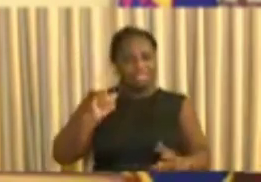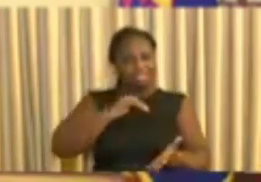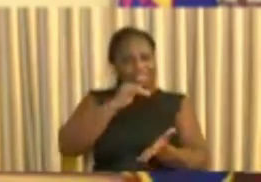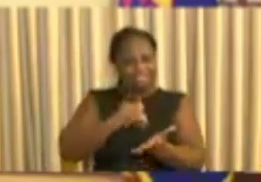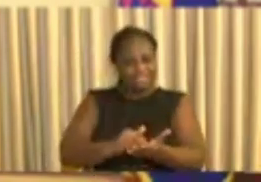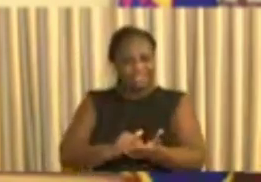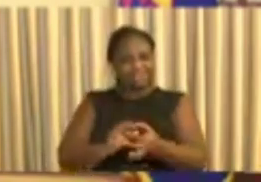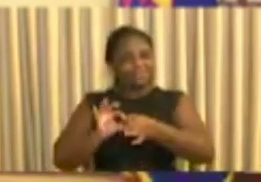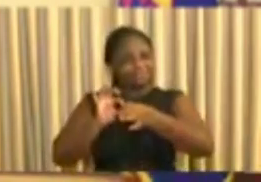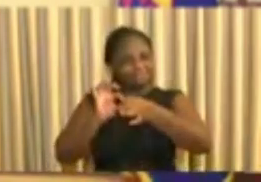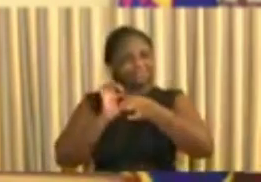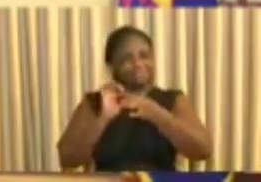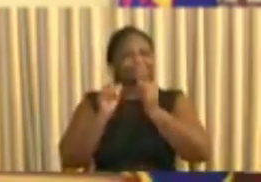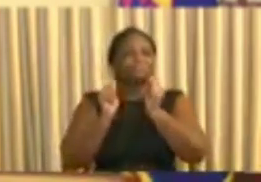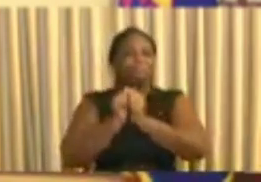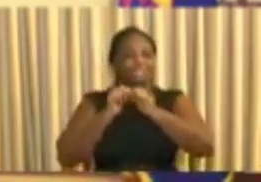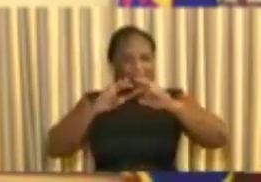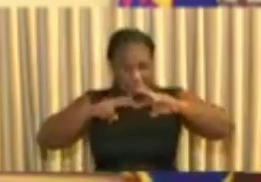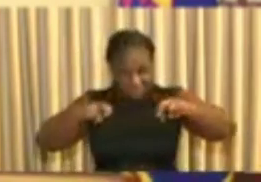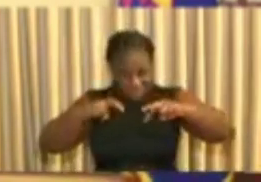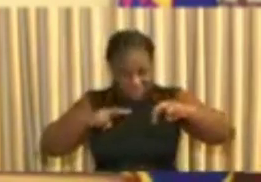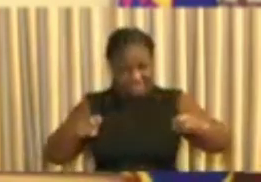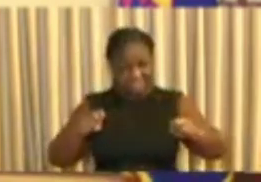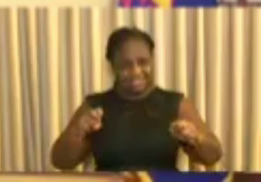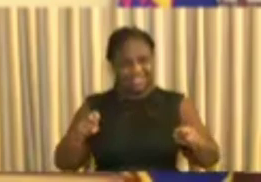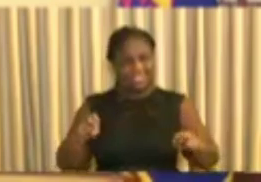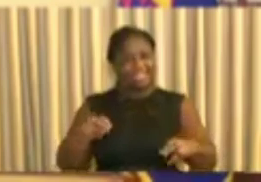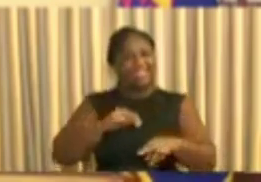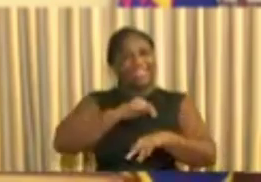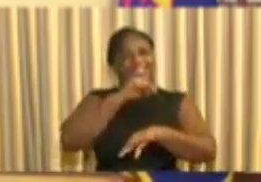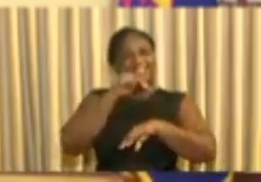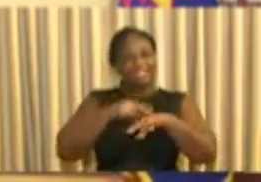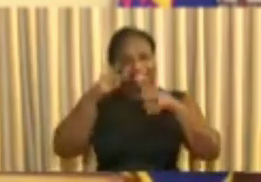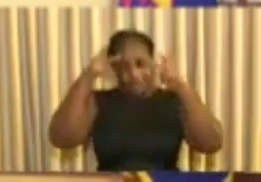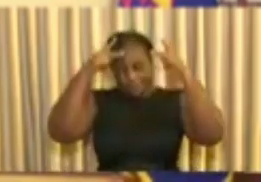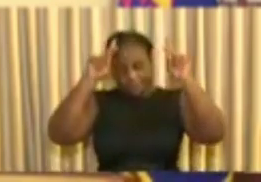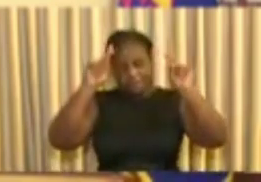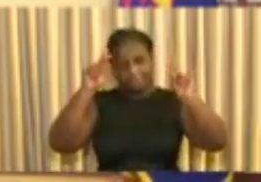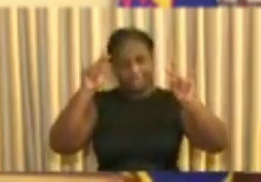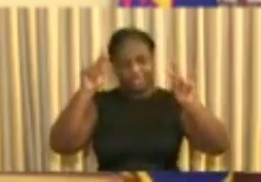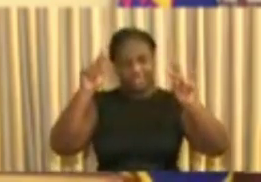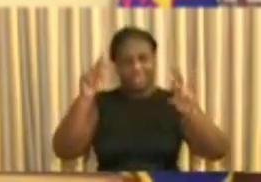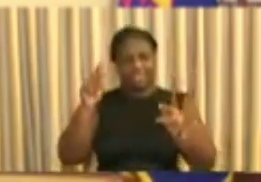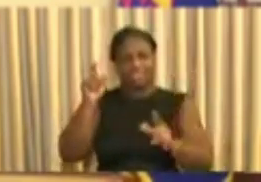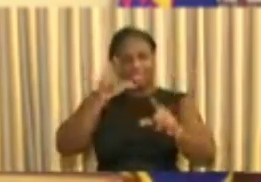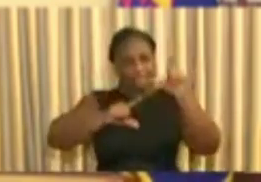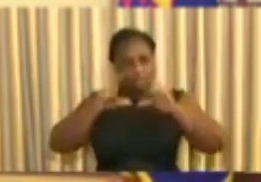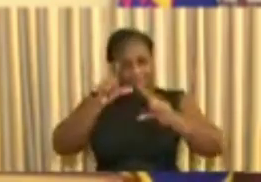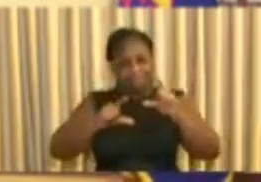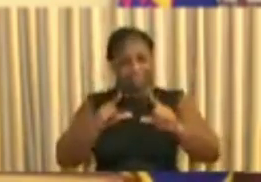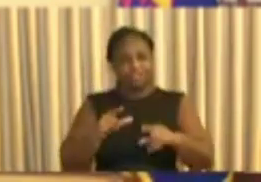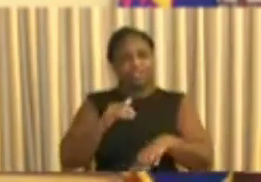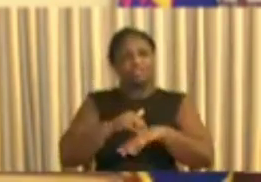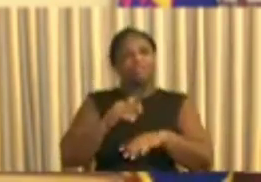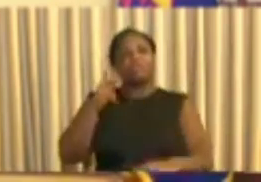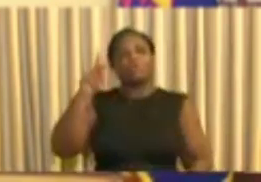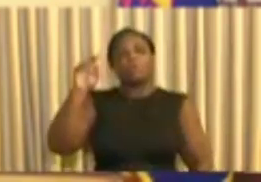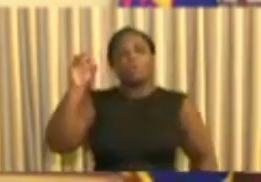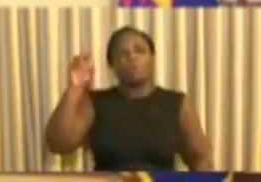Center for Collaborative Research, and the National Public Health Reference Laboratory of the Kolebu Teaching